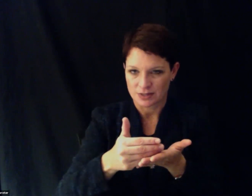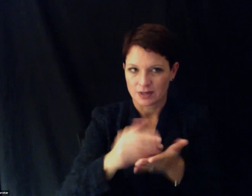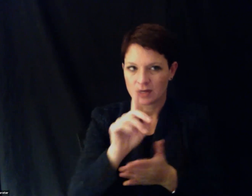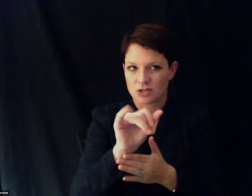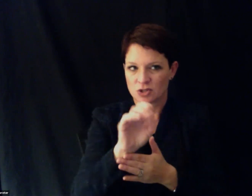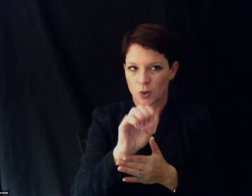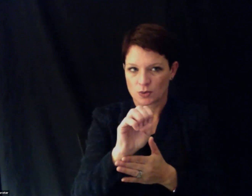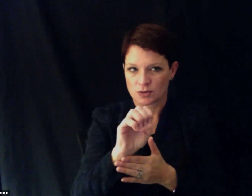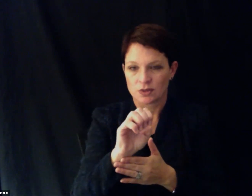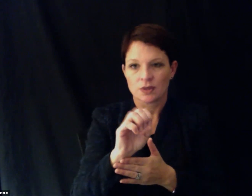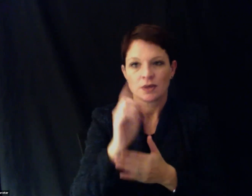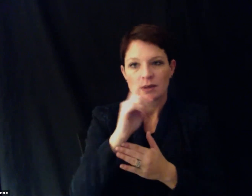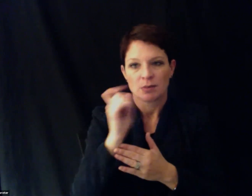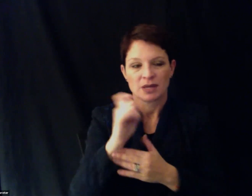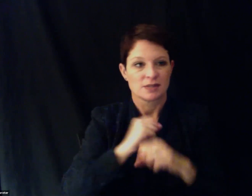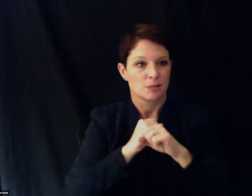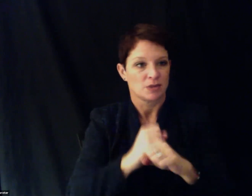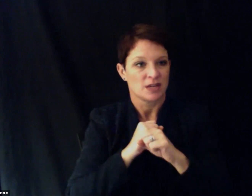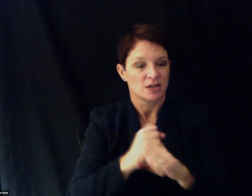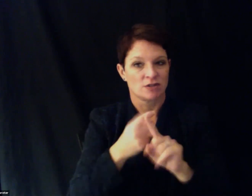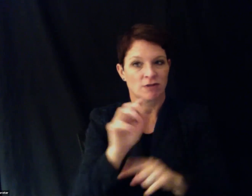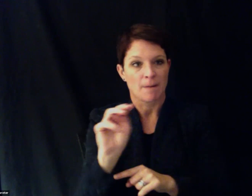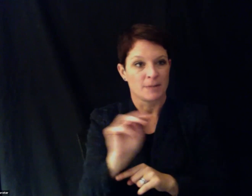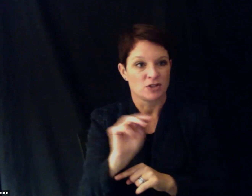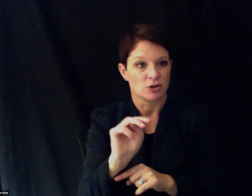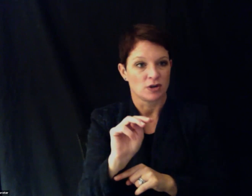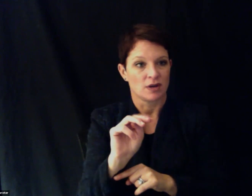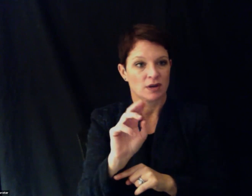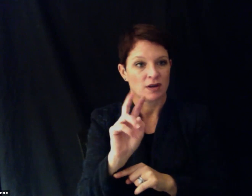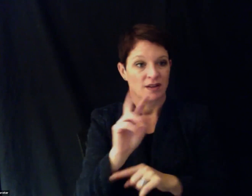because the protection from the Moderna vaccine